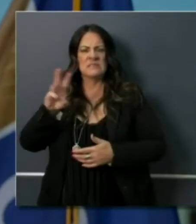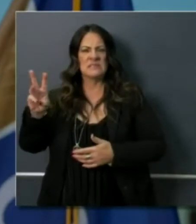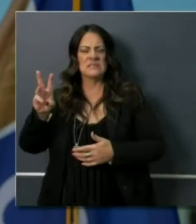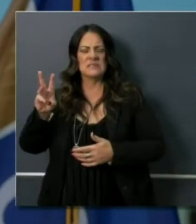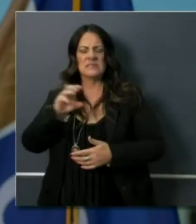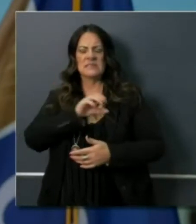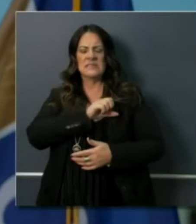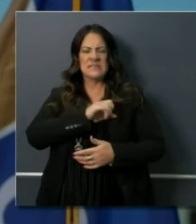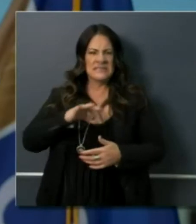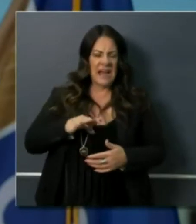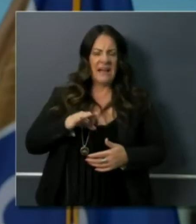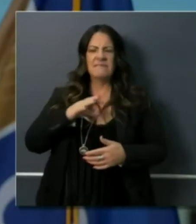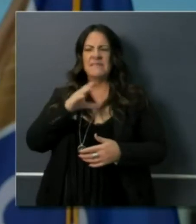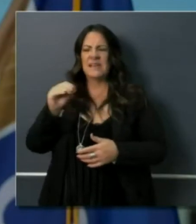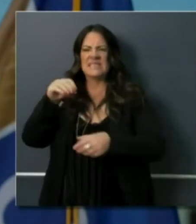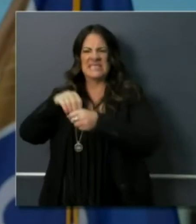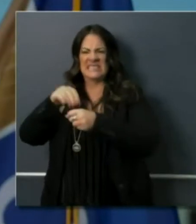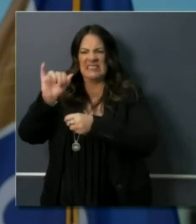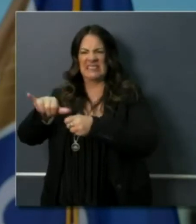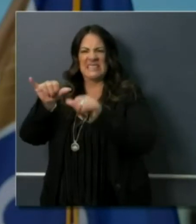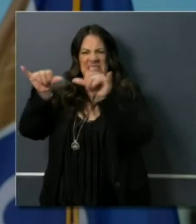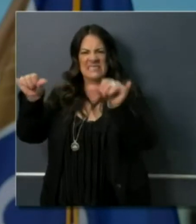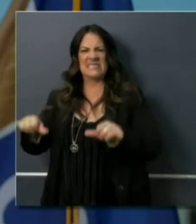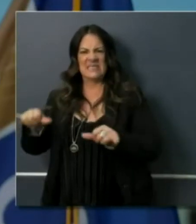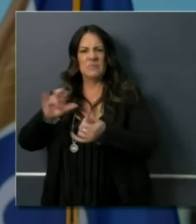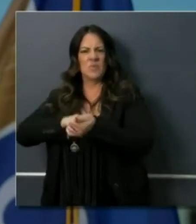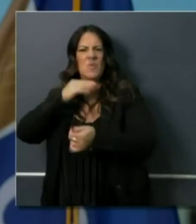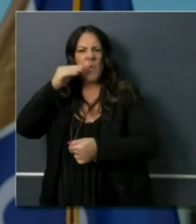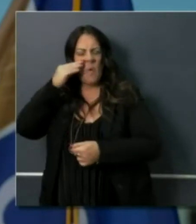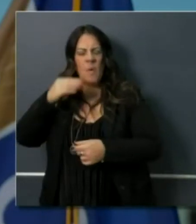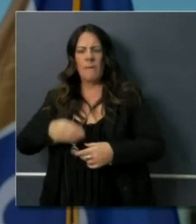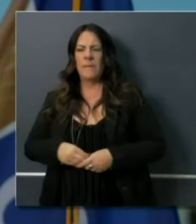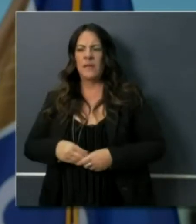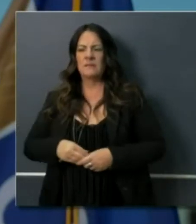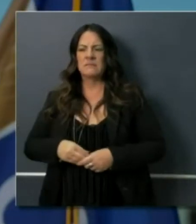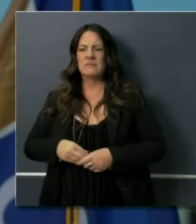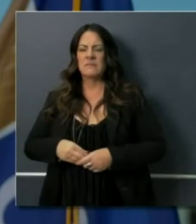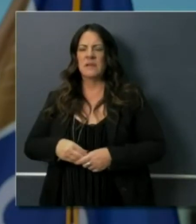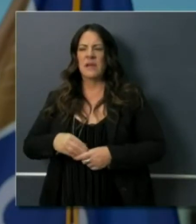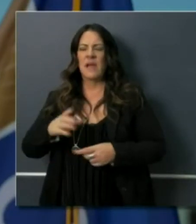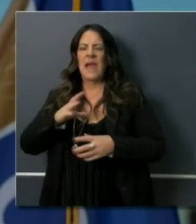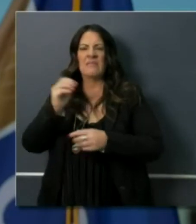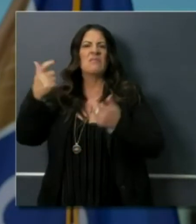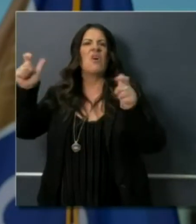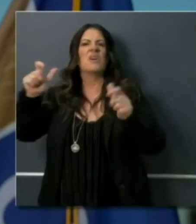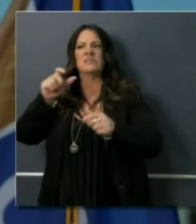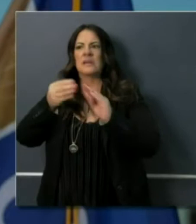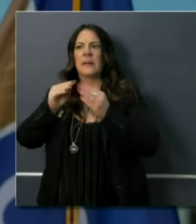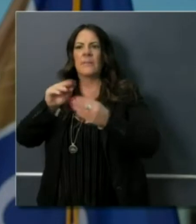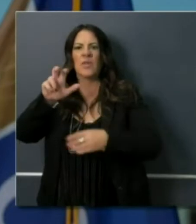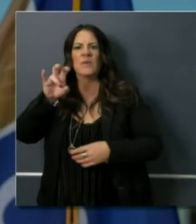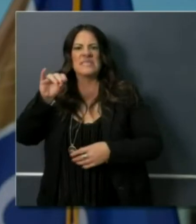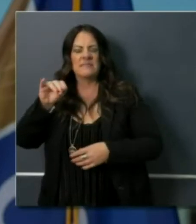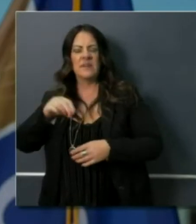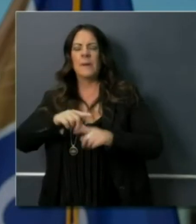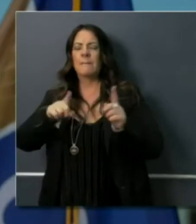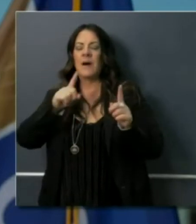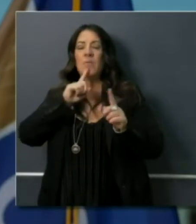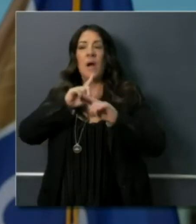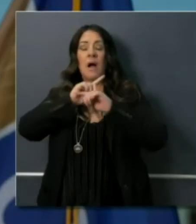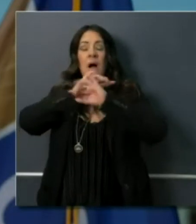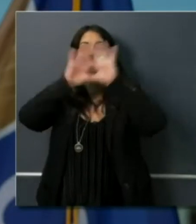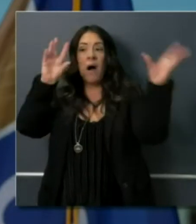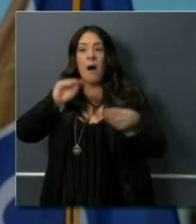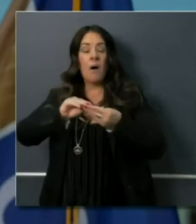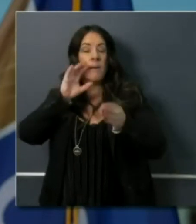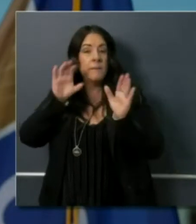in the sniff system and just 370 in that larger system. But that doesn't give you the entire picture. There have